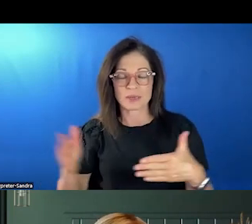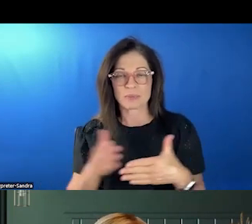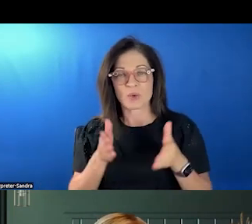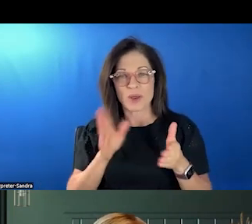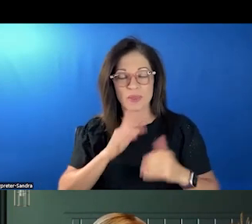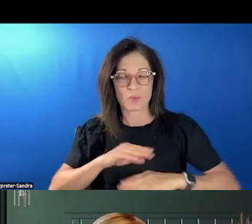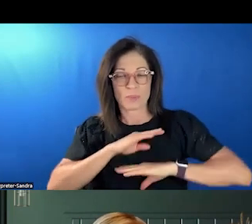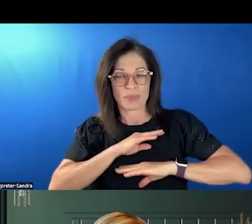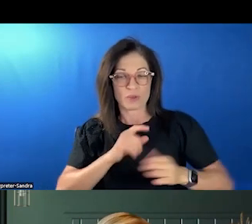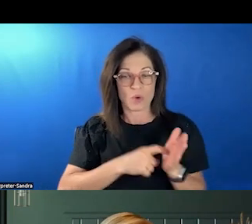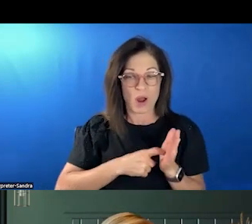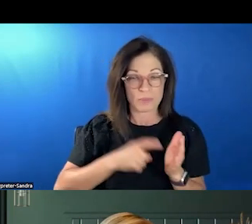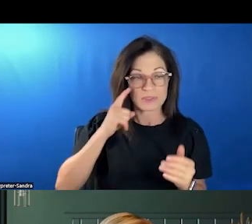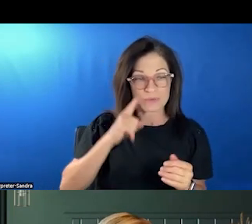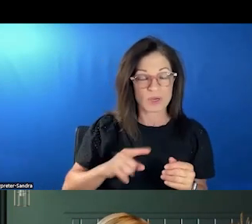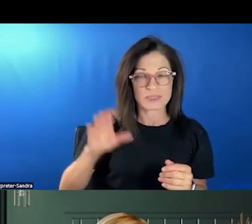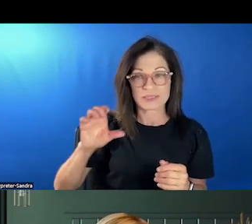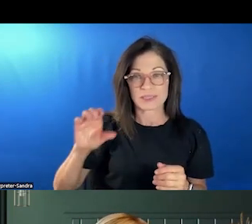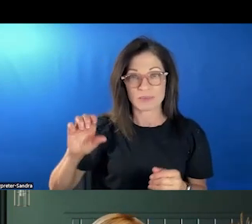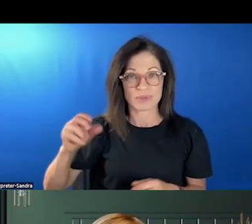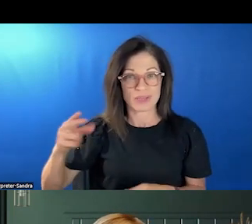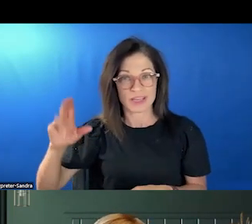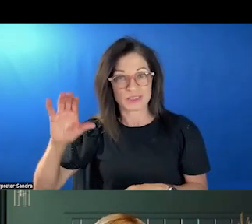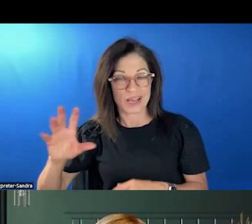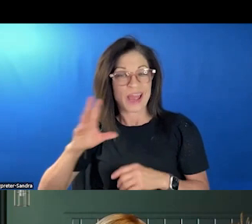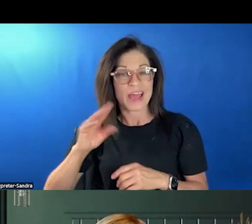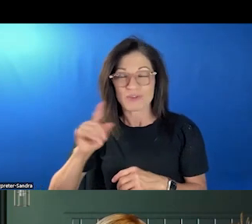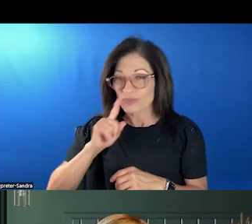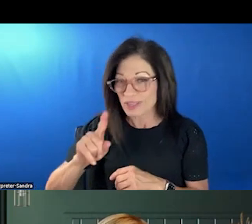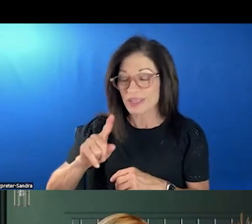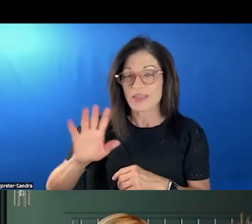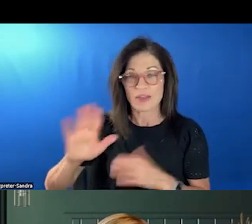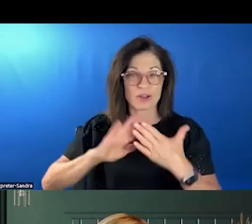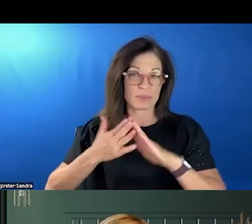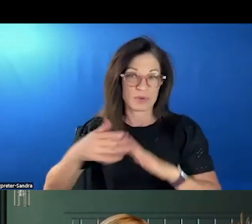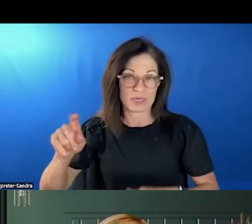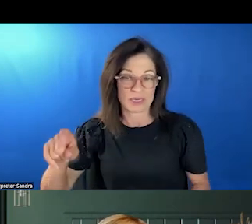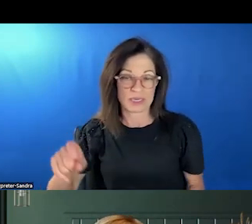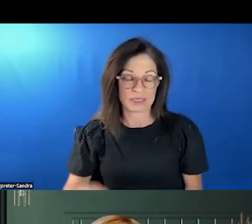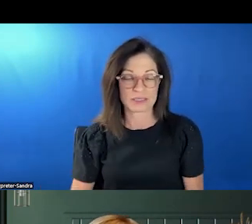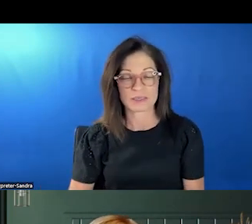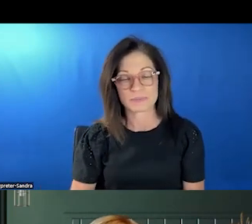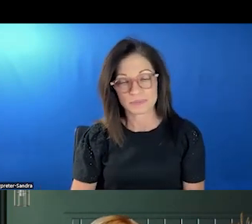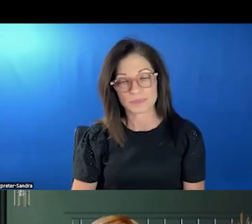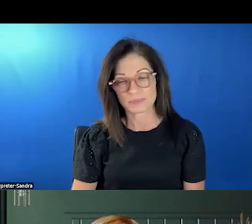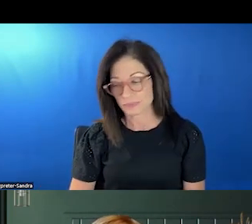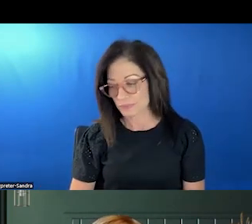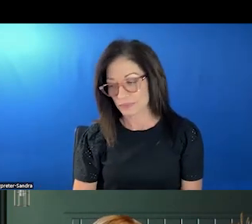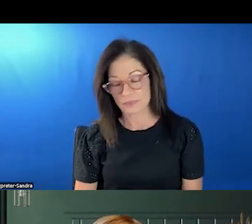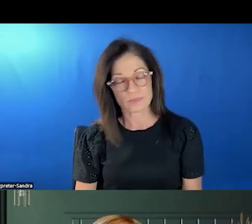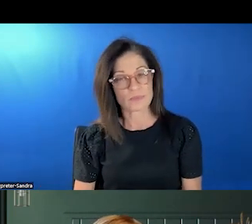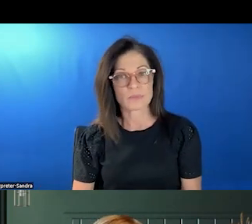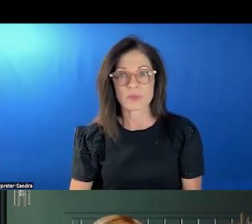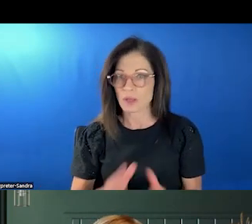for CCDHC, but really the needs of their community. So there's a lot of great work